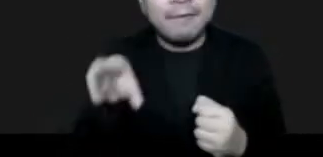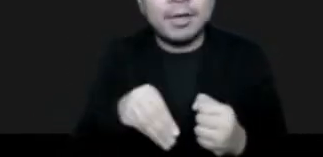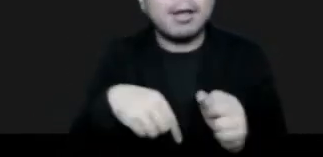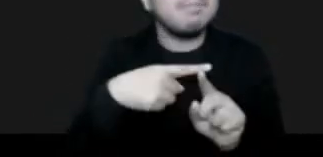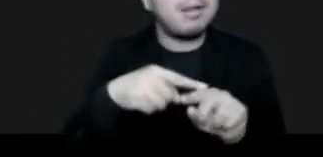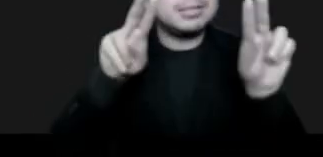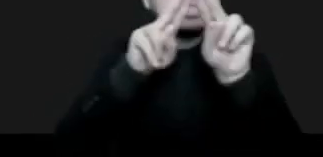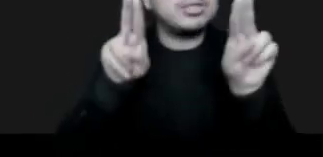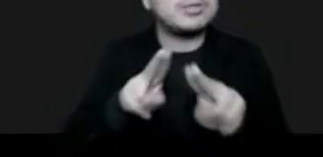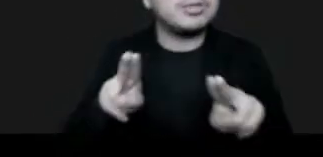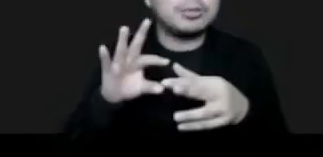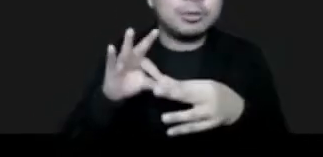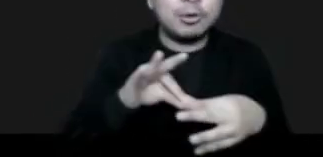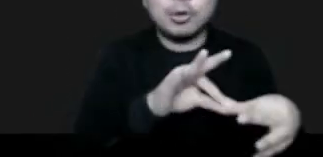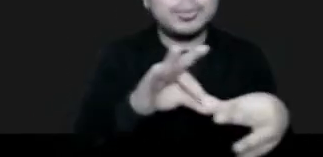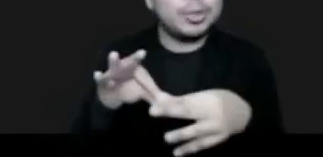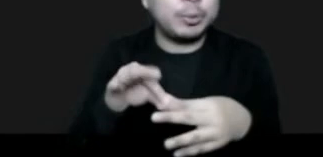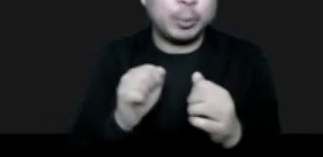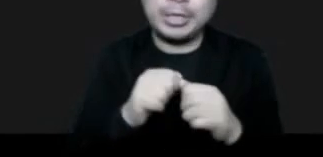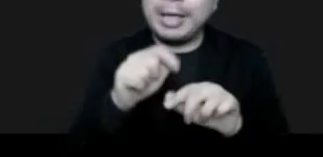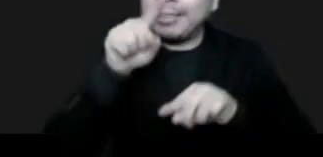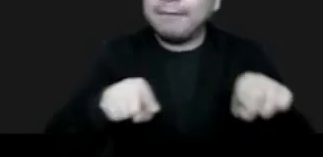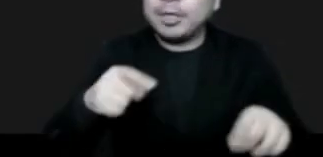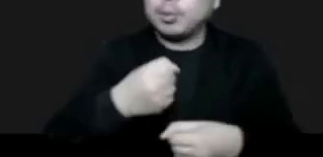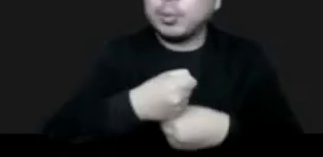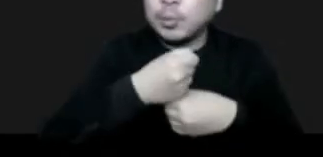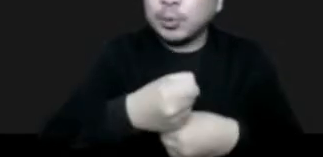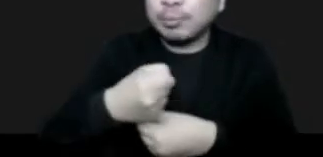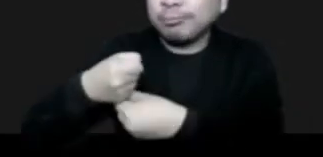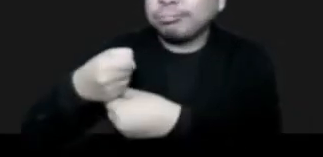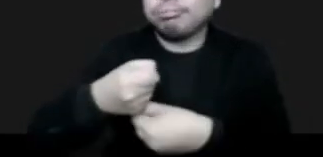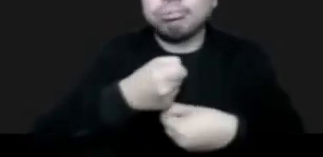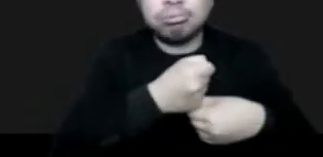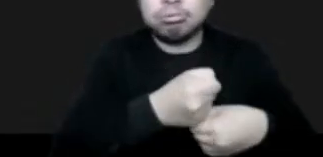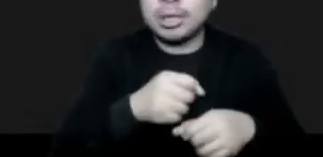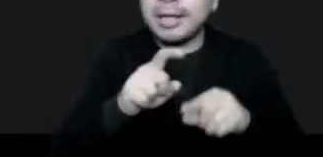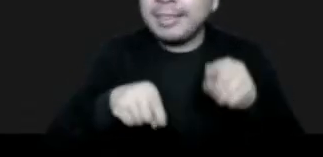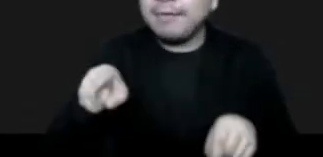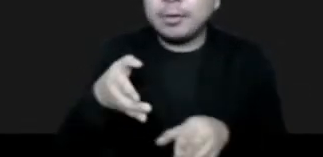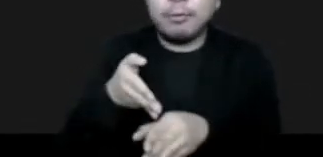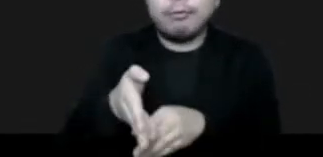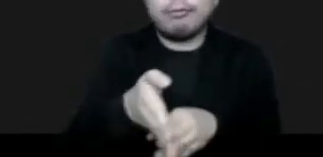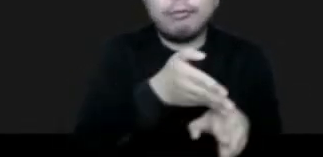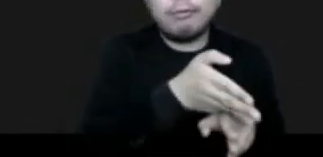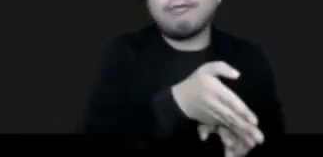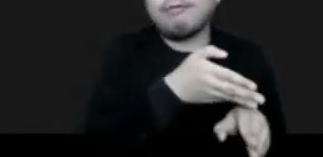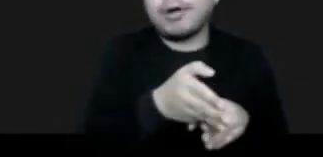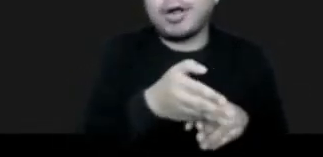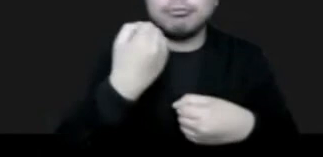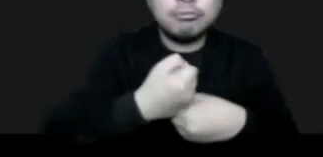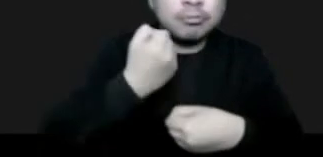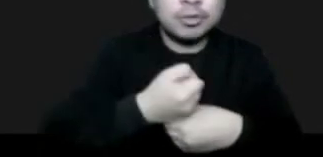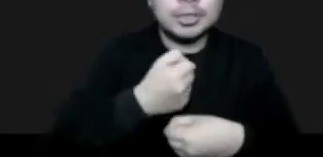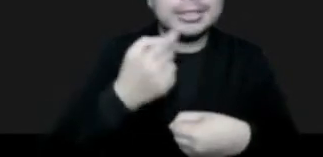as we sit together from different spheres of lives. I think this has to be reflected in our overall progress if